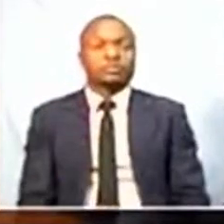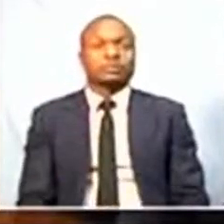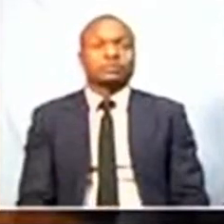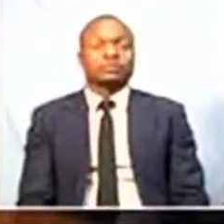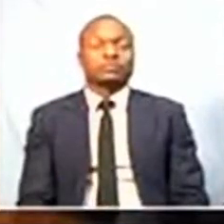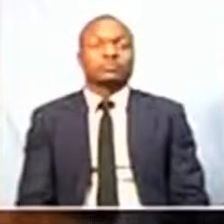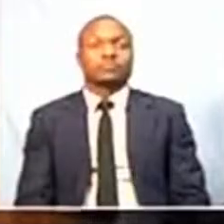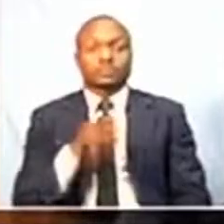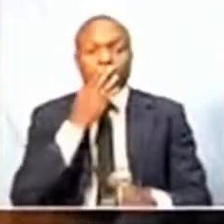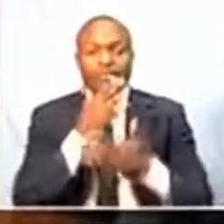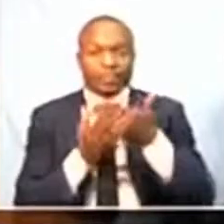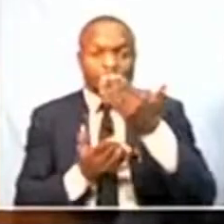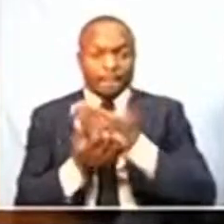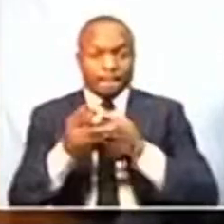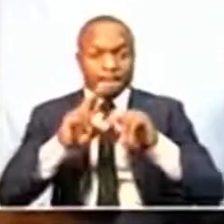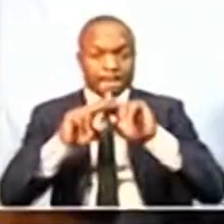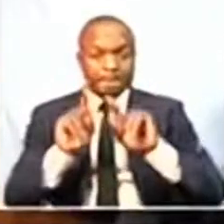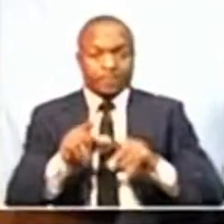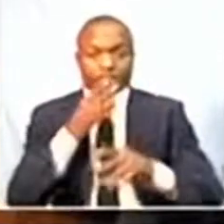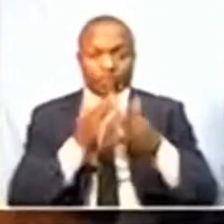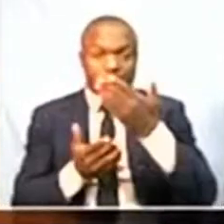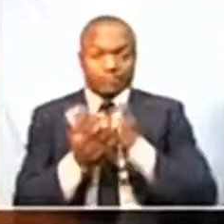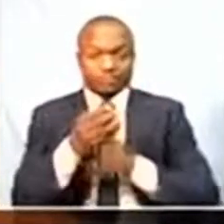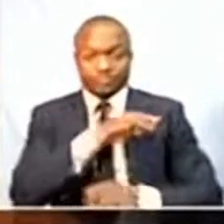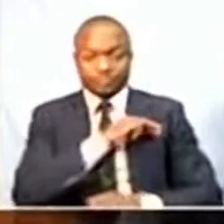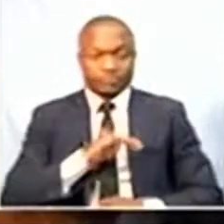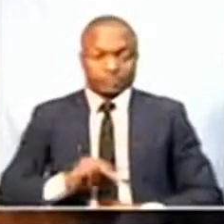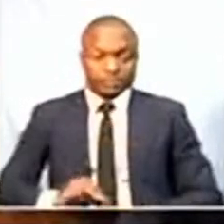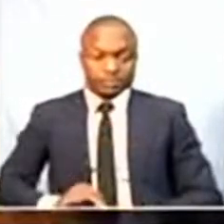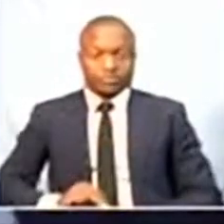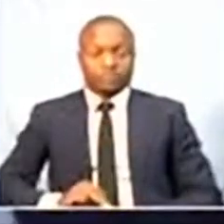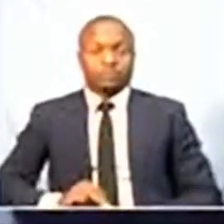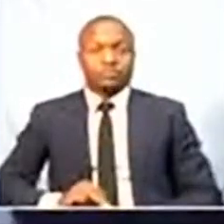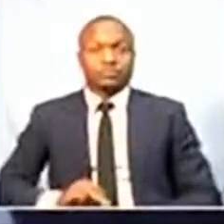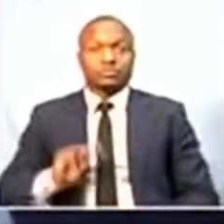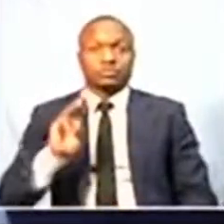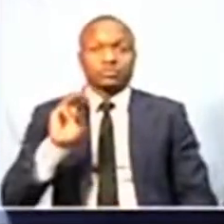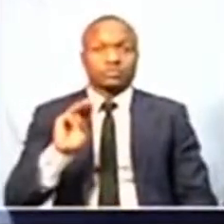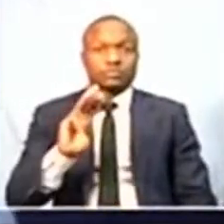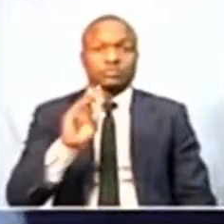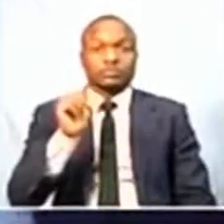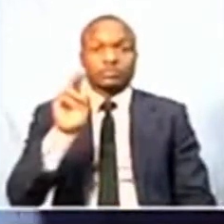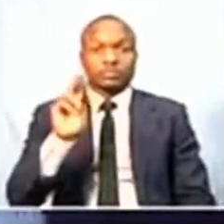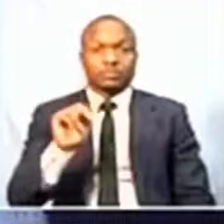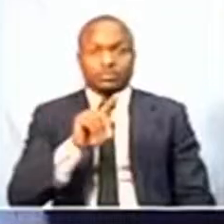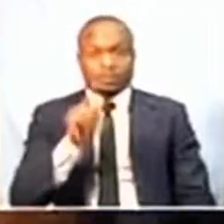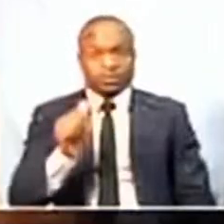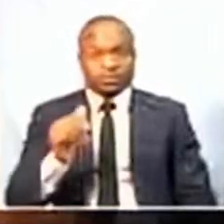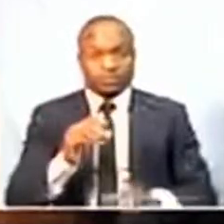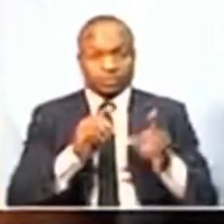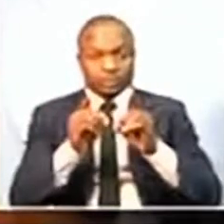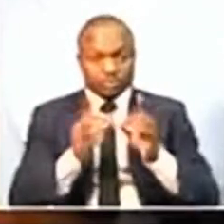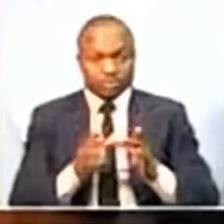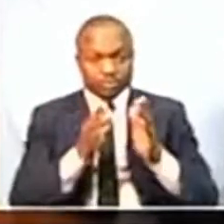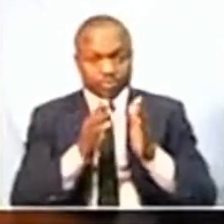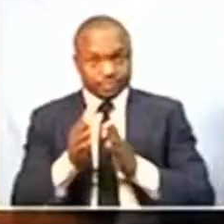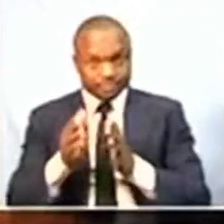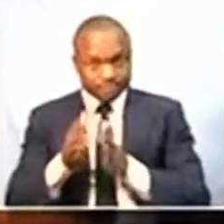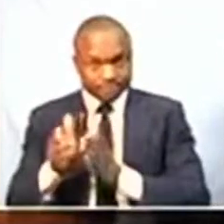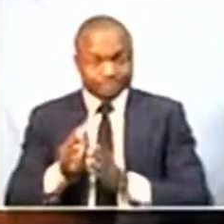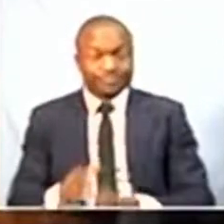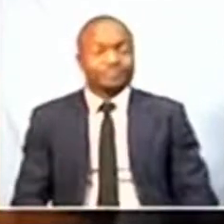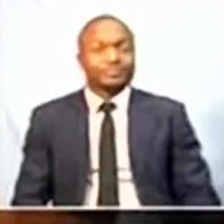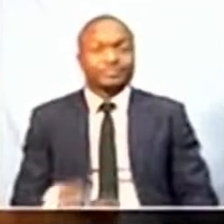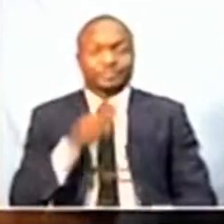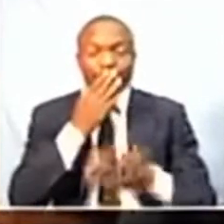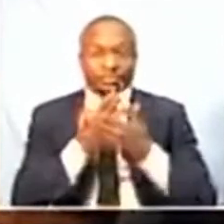Good morning, Chair. Good morning, members. Samuel Mwanza, Director Planning. Thank you.